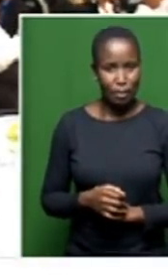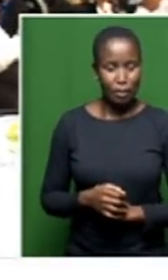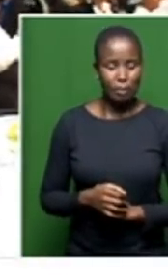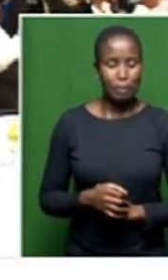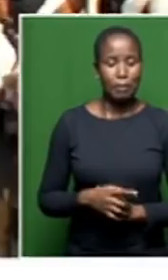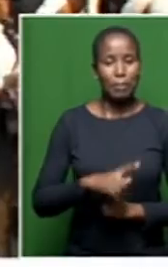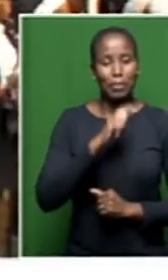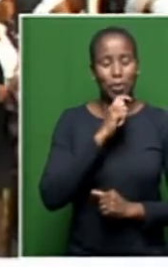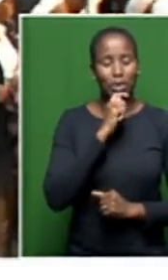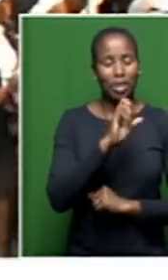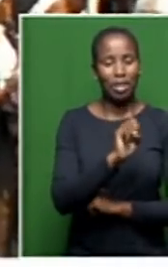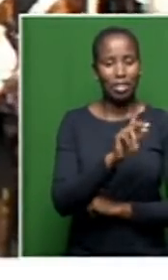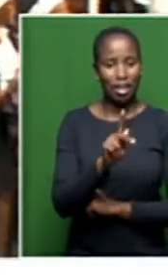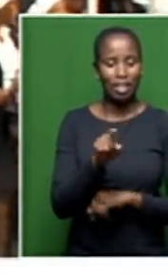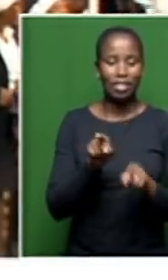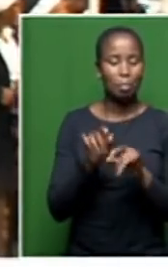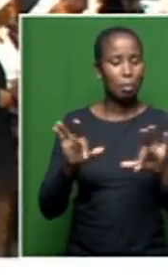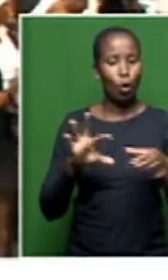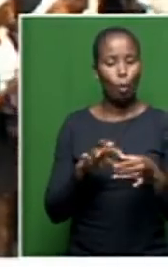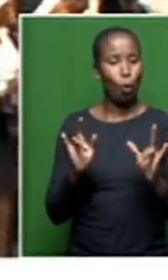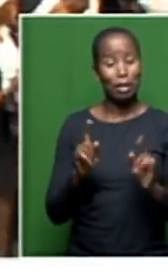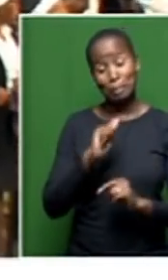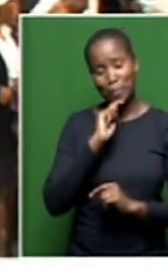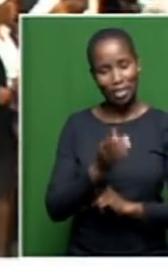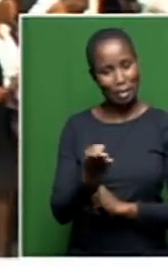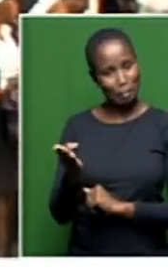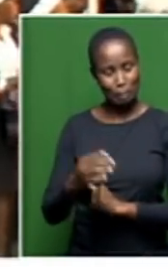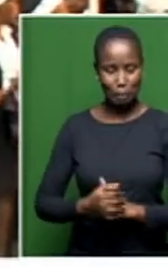Good morning, Sakina, and good morning to the viewers.